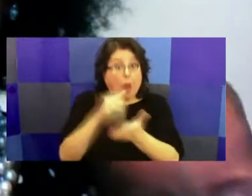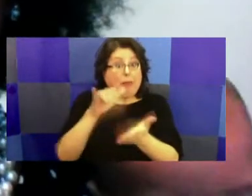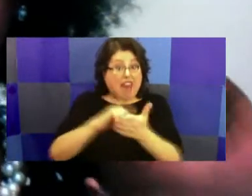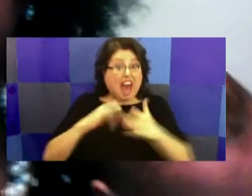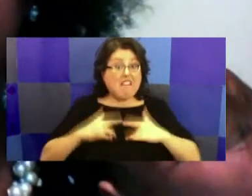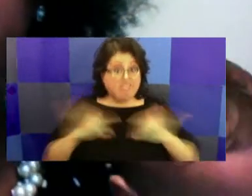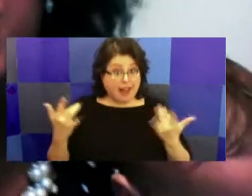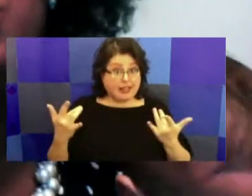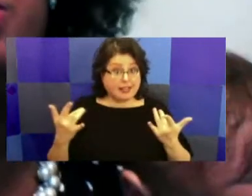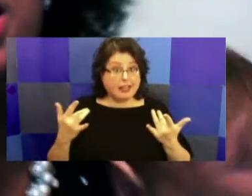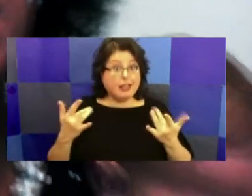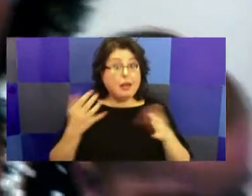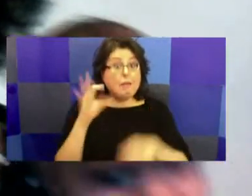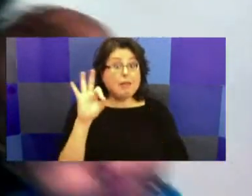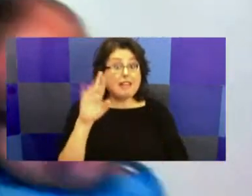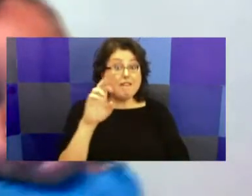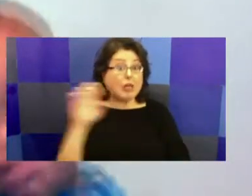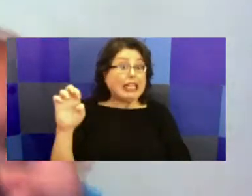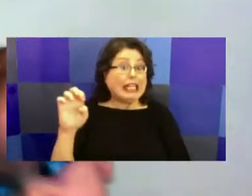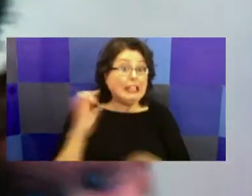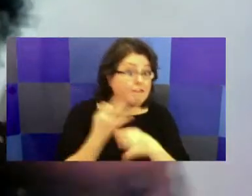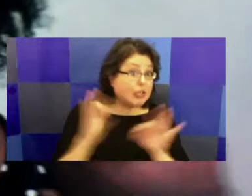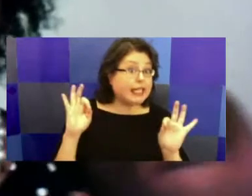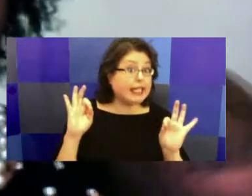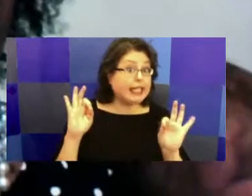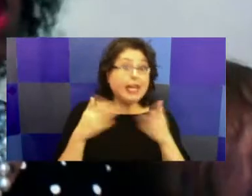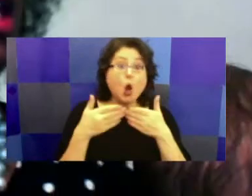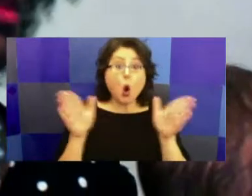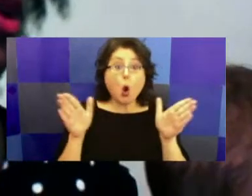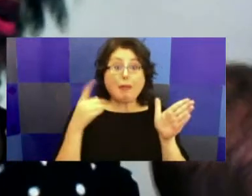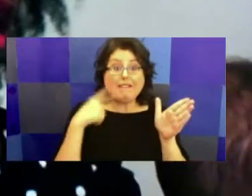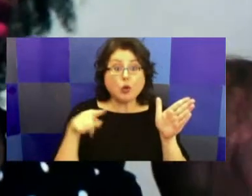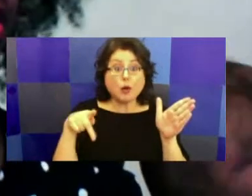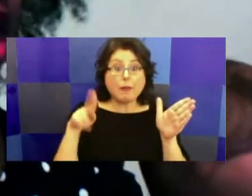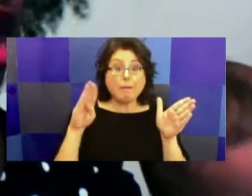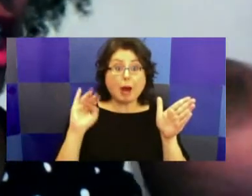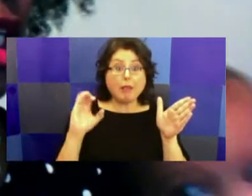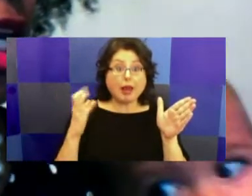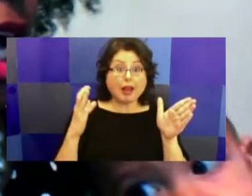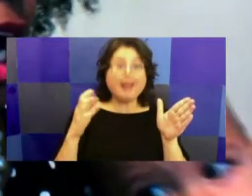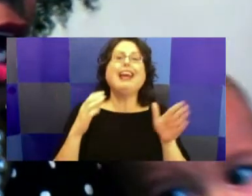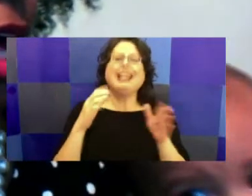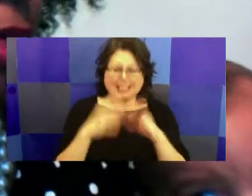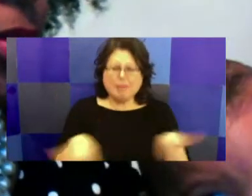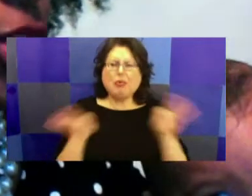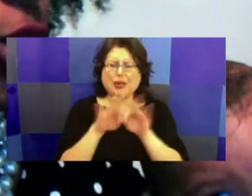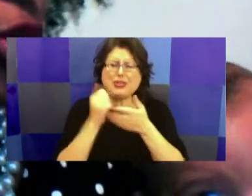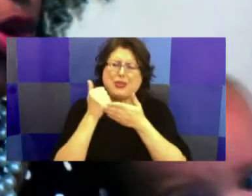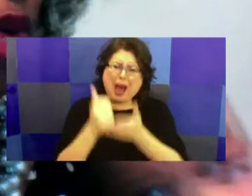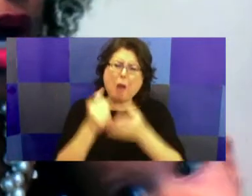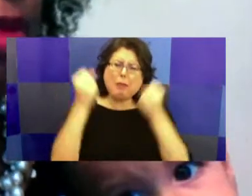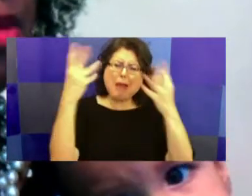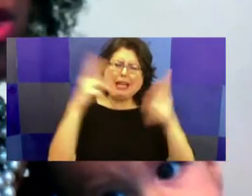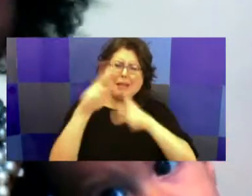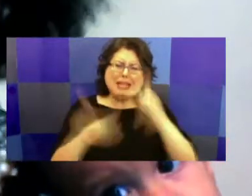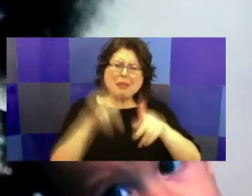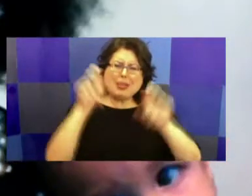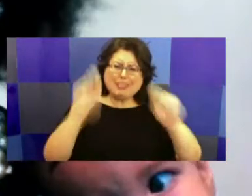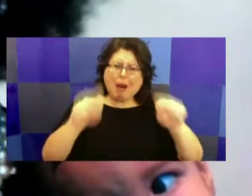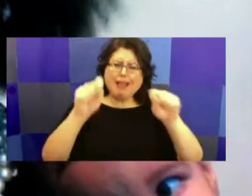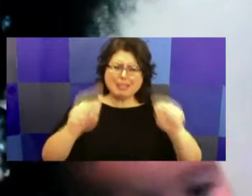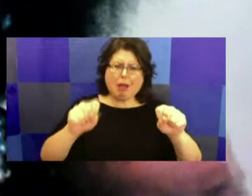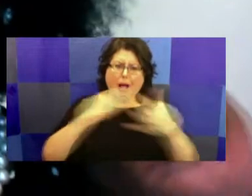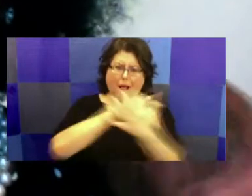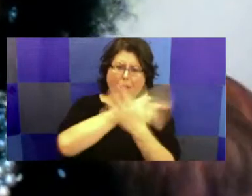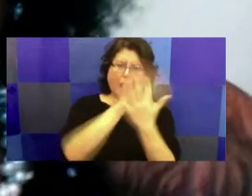open to the public, because we believe that it's important to help as many people across the region to be able to